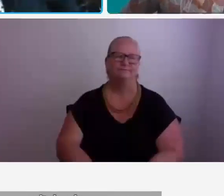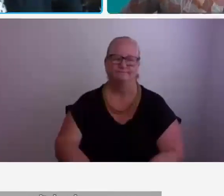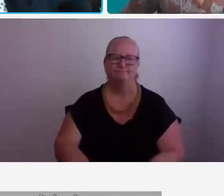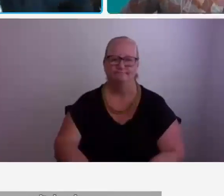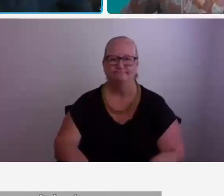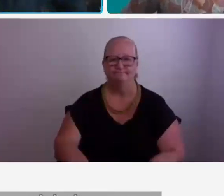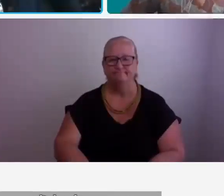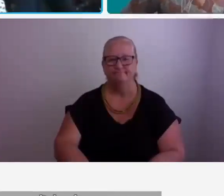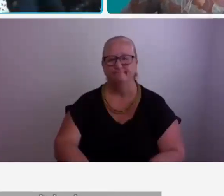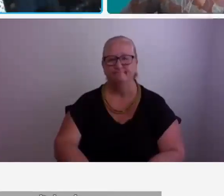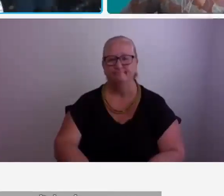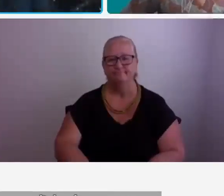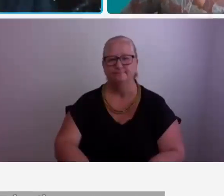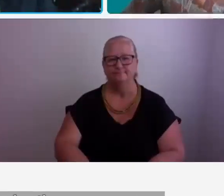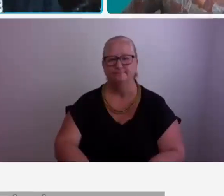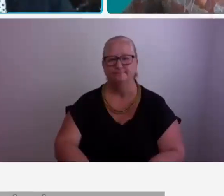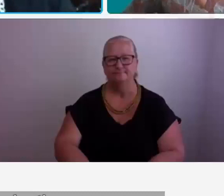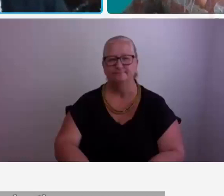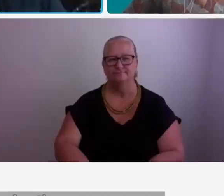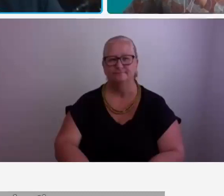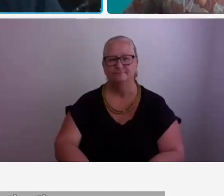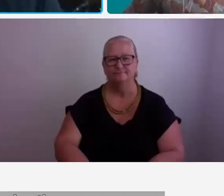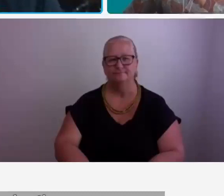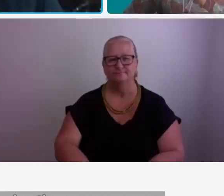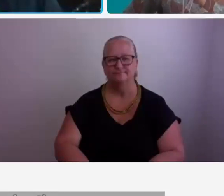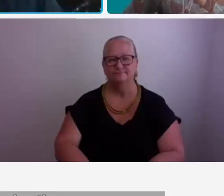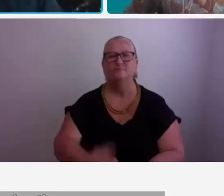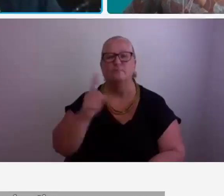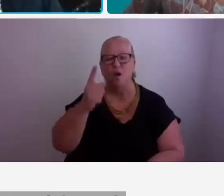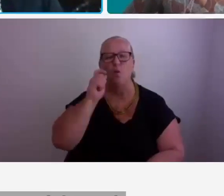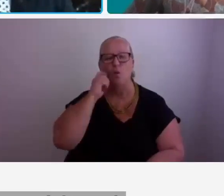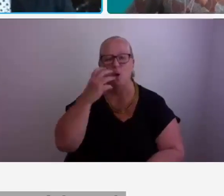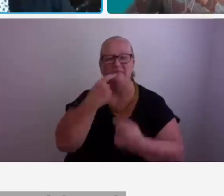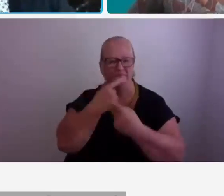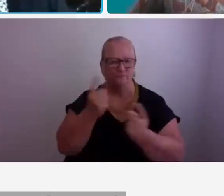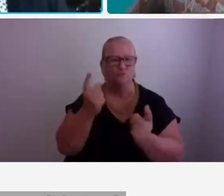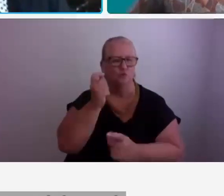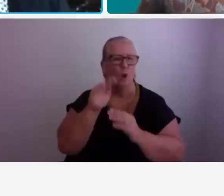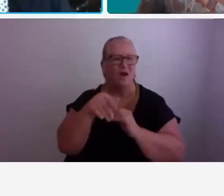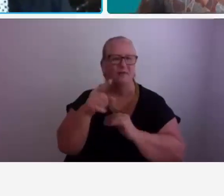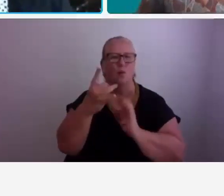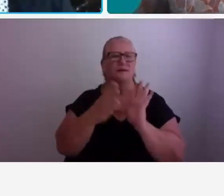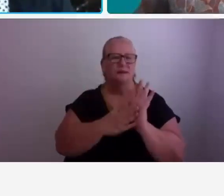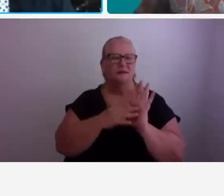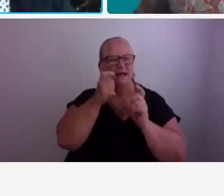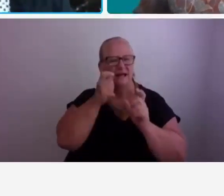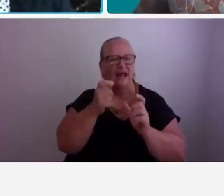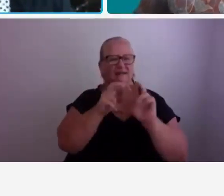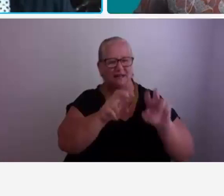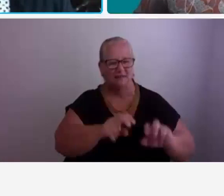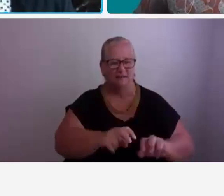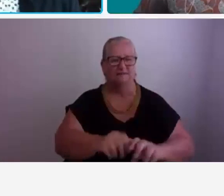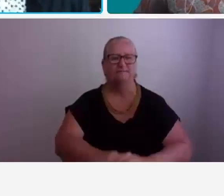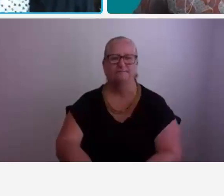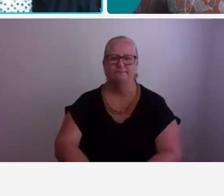ends up being misleading and doesn't help anyone. So but there will be communications very soon about the monthly care statement.